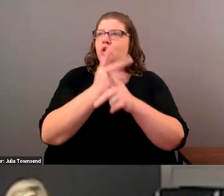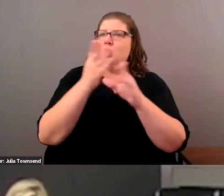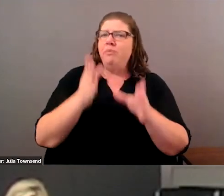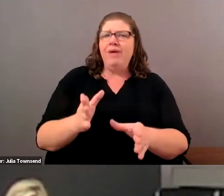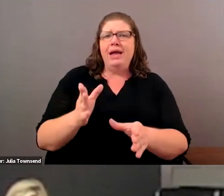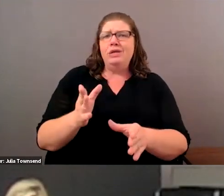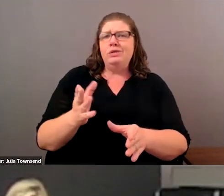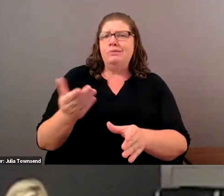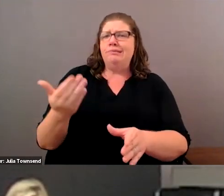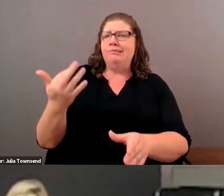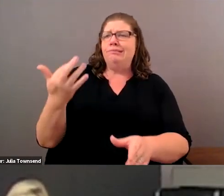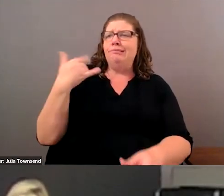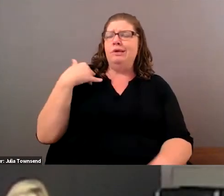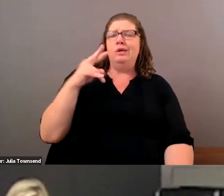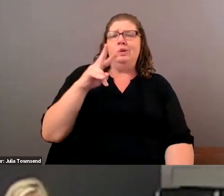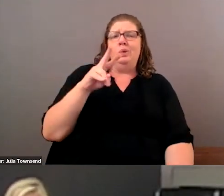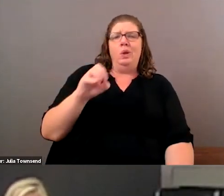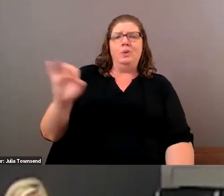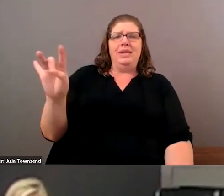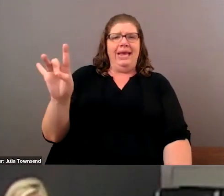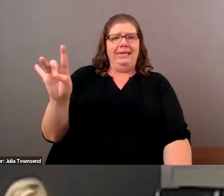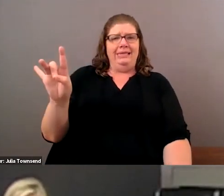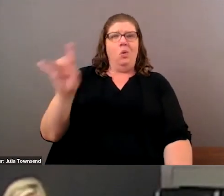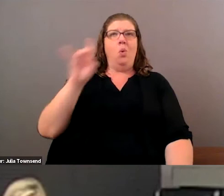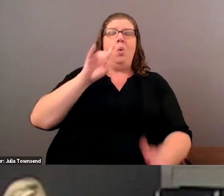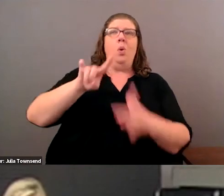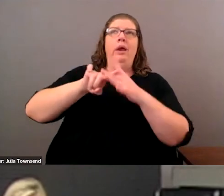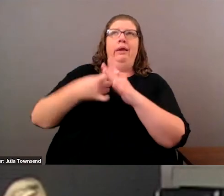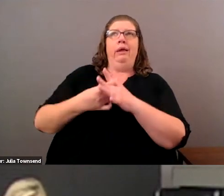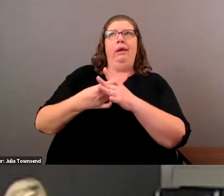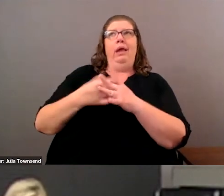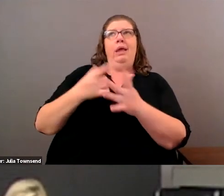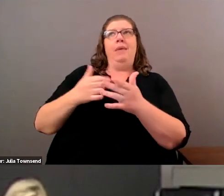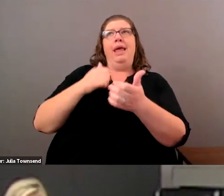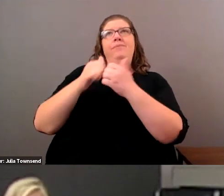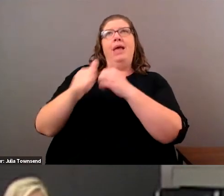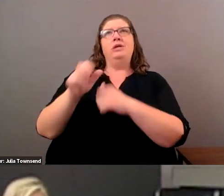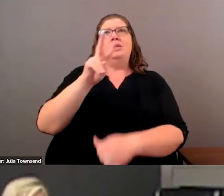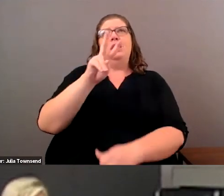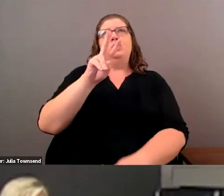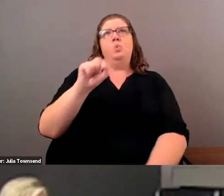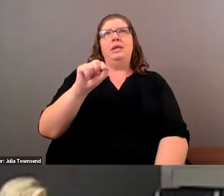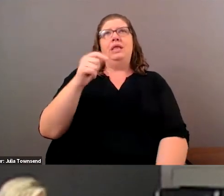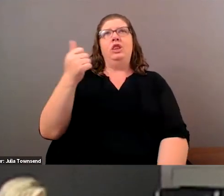in 2008, or at least initiated and maybe passed in 2013. But